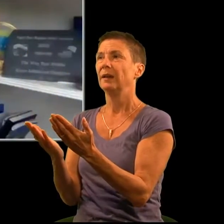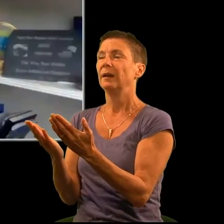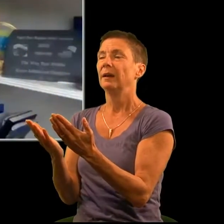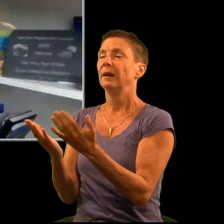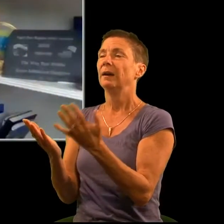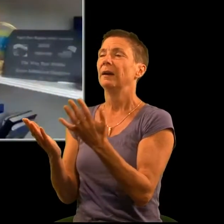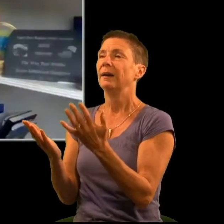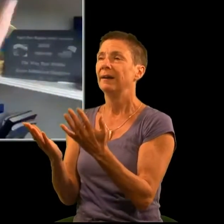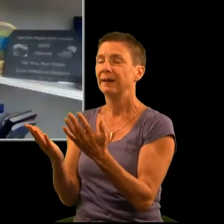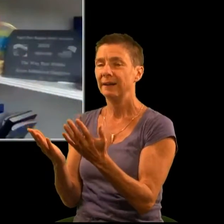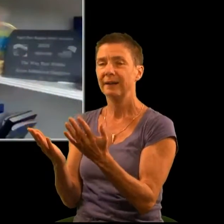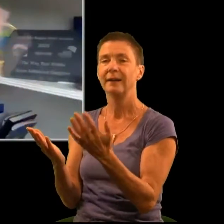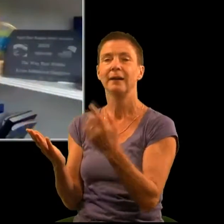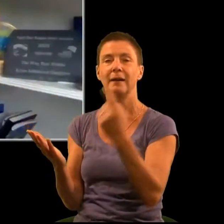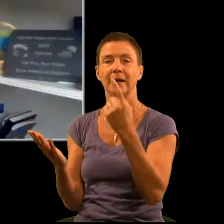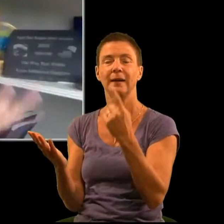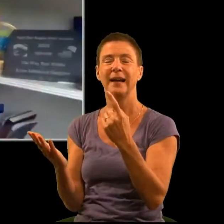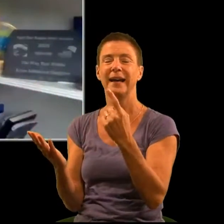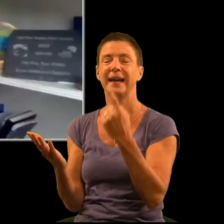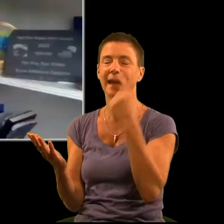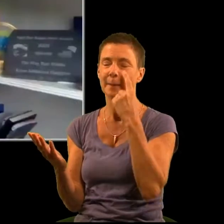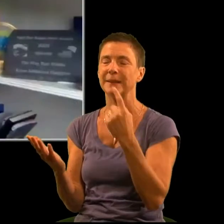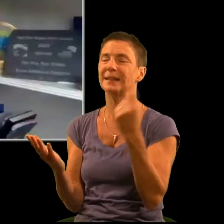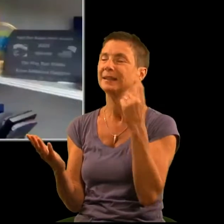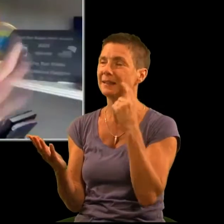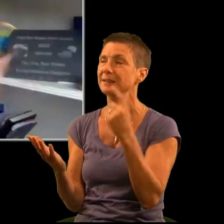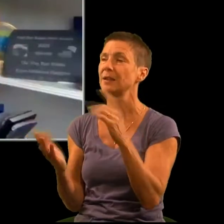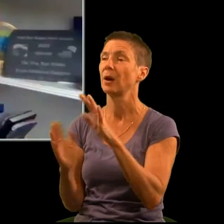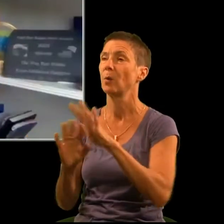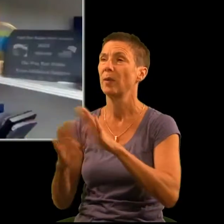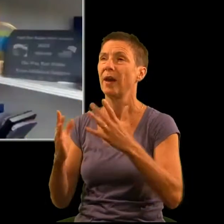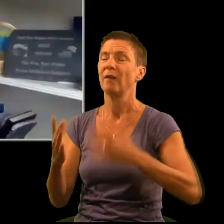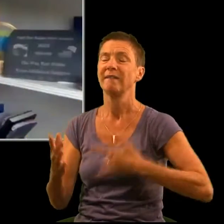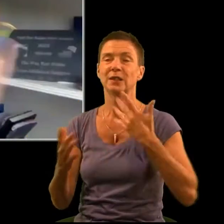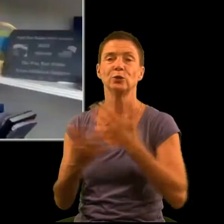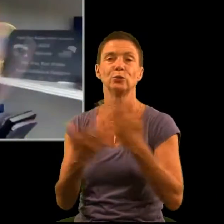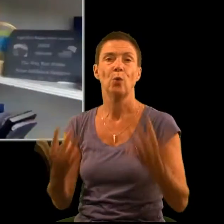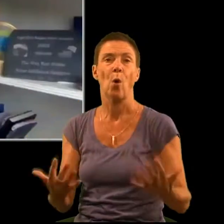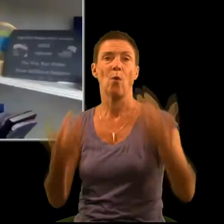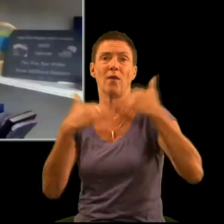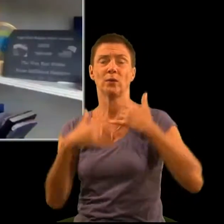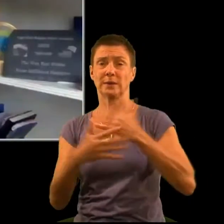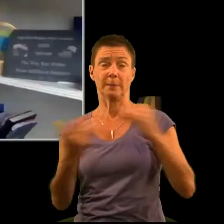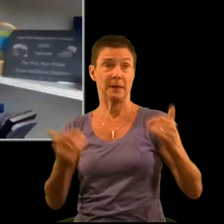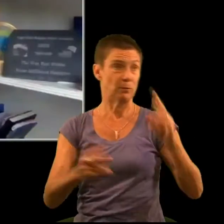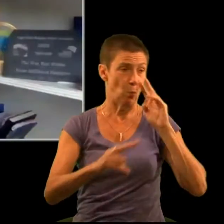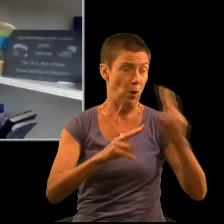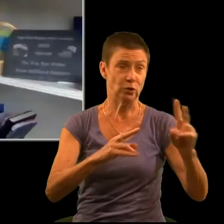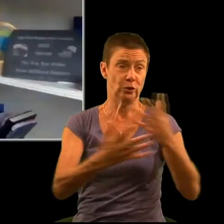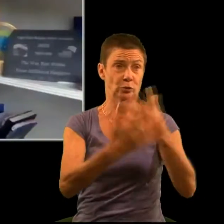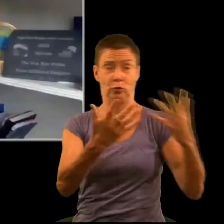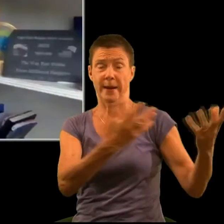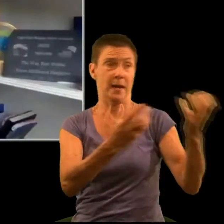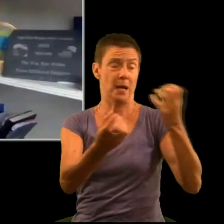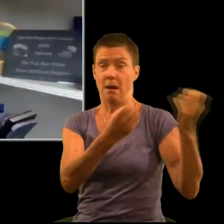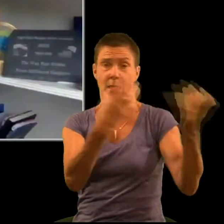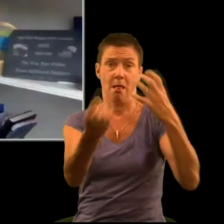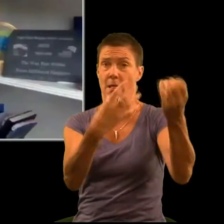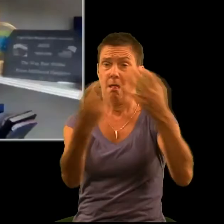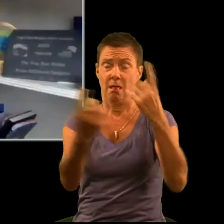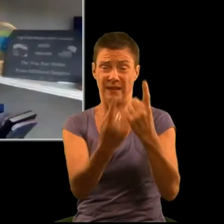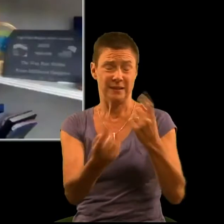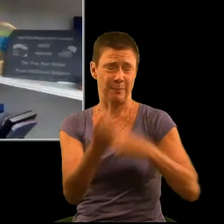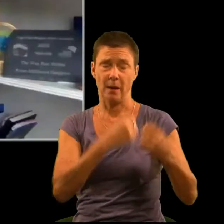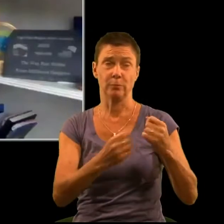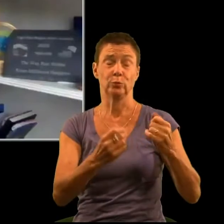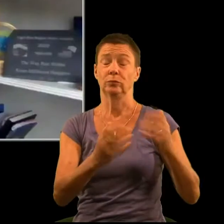of avoid getting overloaded. I sometimes find all the choice and the stimulation too much. So I really enjoyed going back to